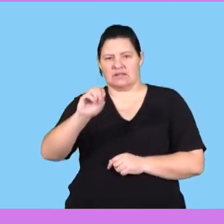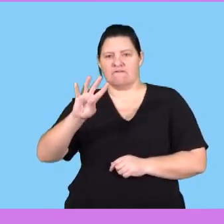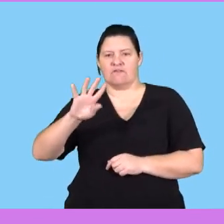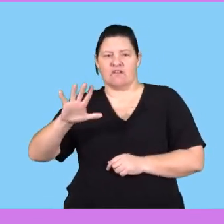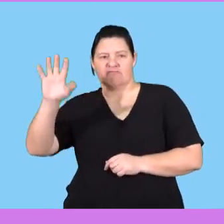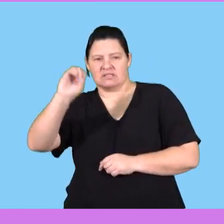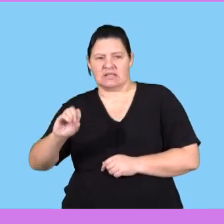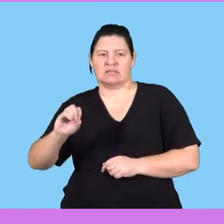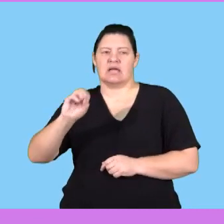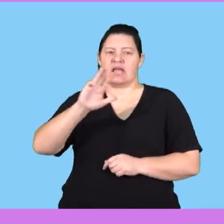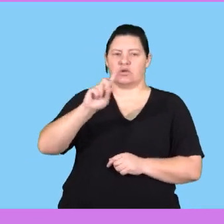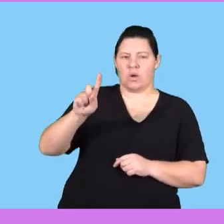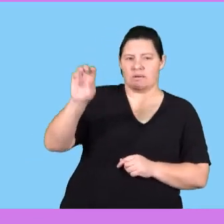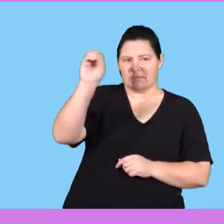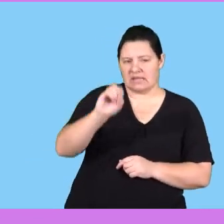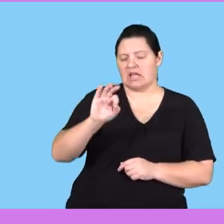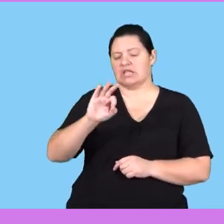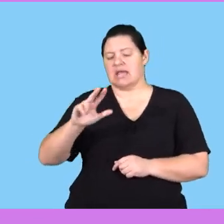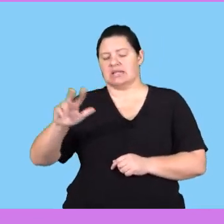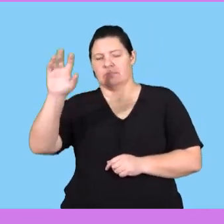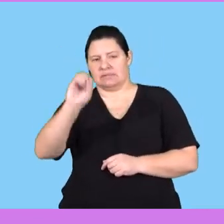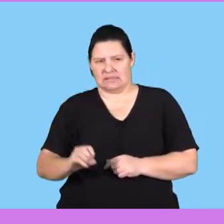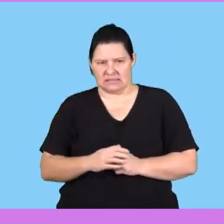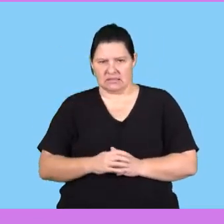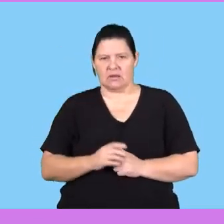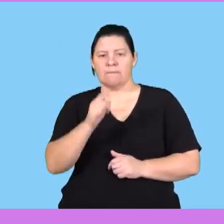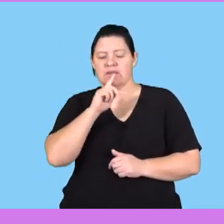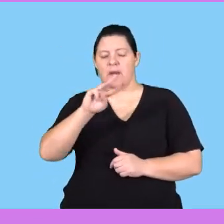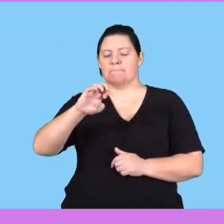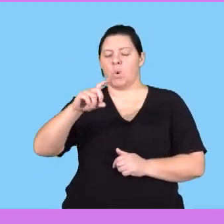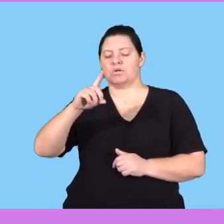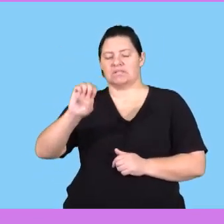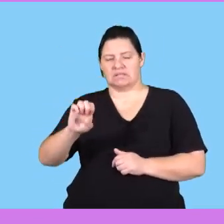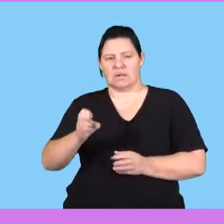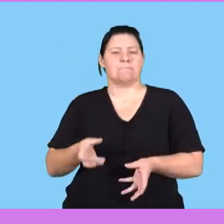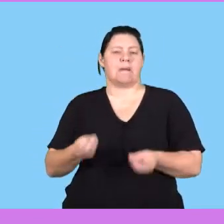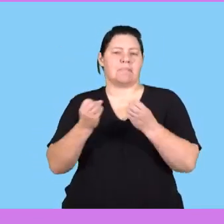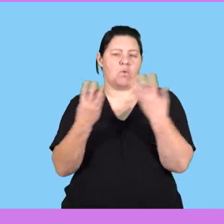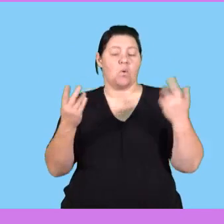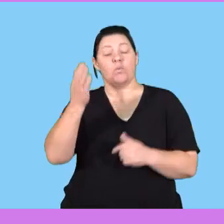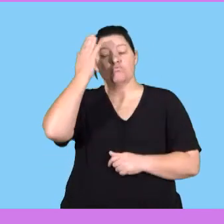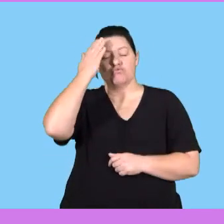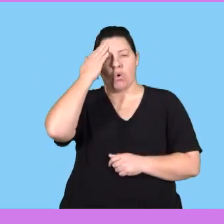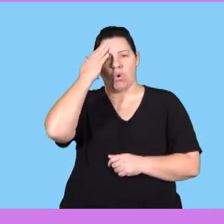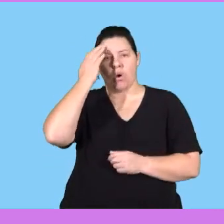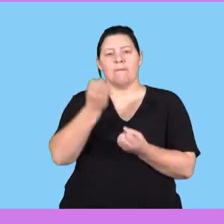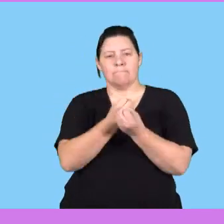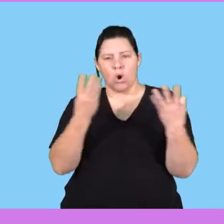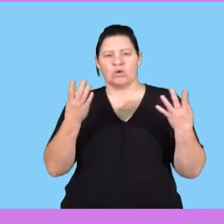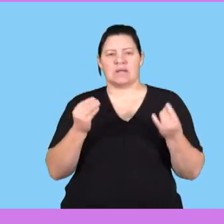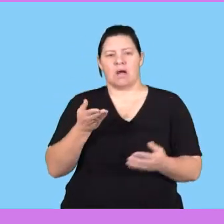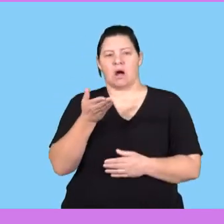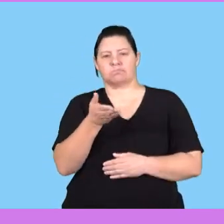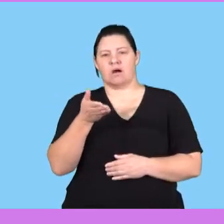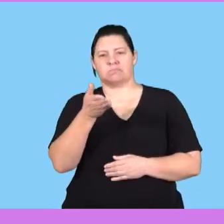45%, 91%, and 38%. Use the results to determine the mode. Now, we know the mode is the number that appears